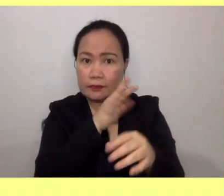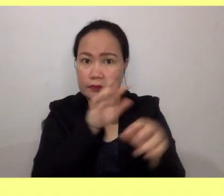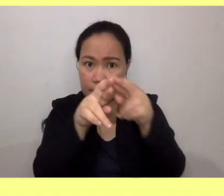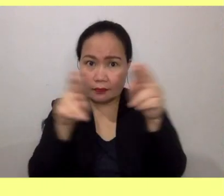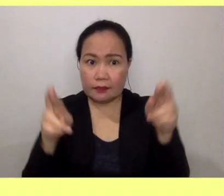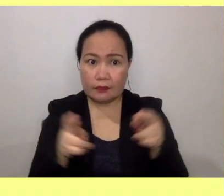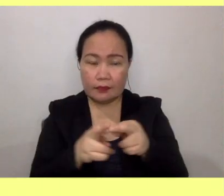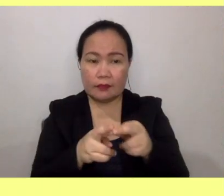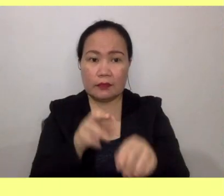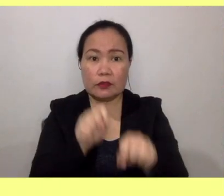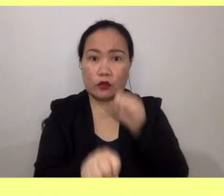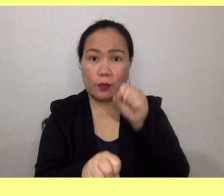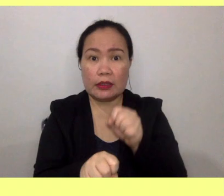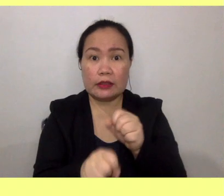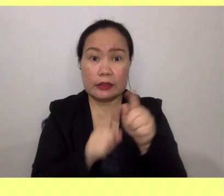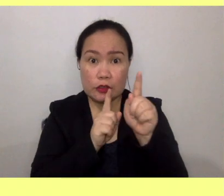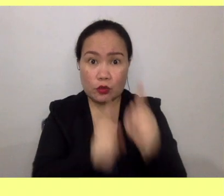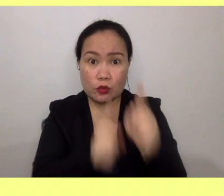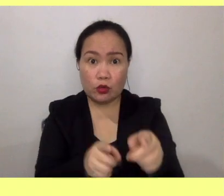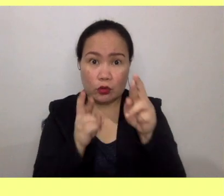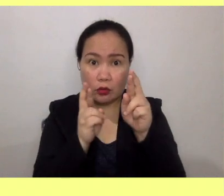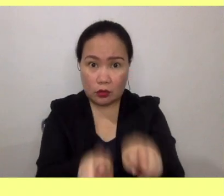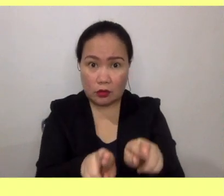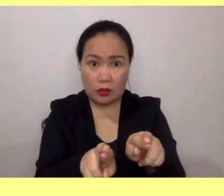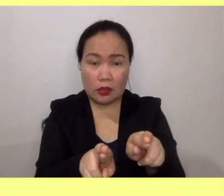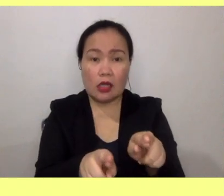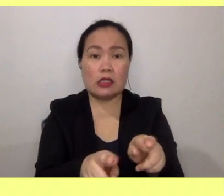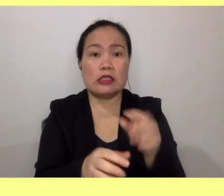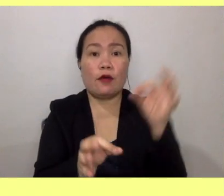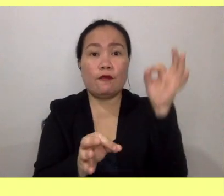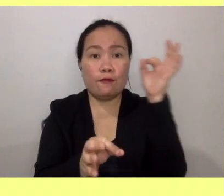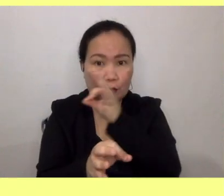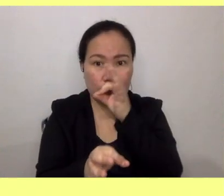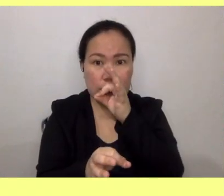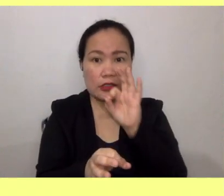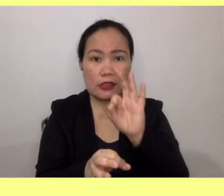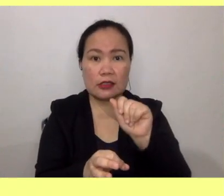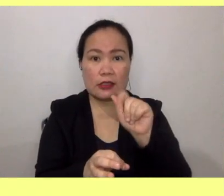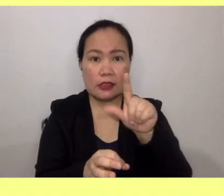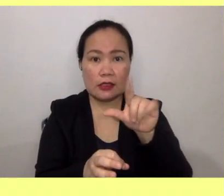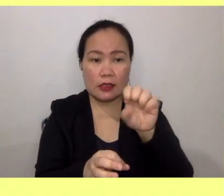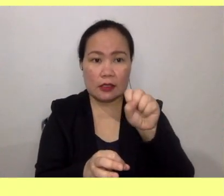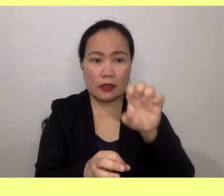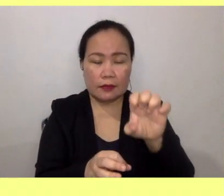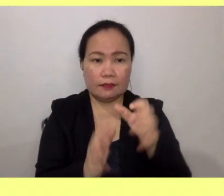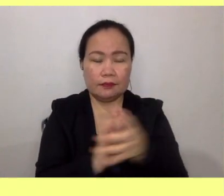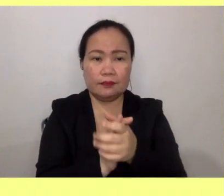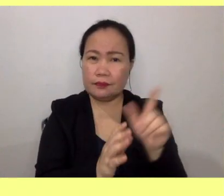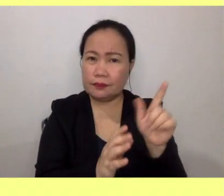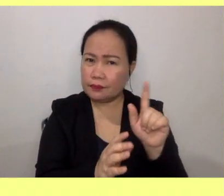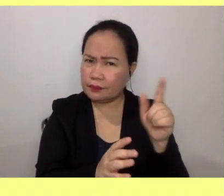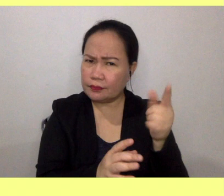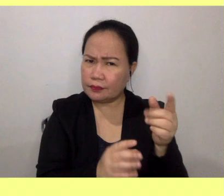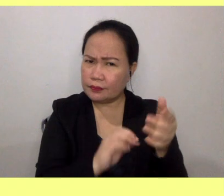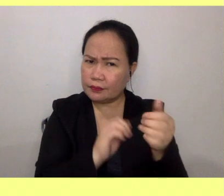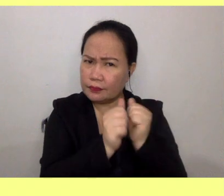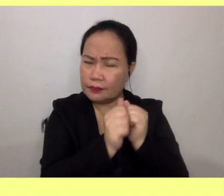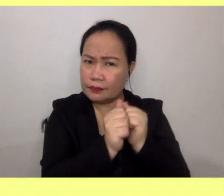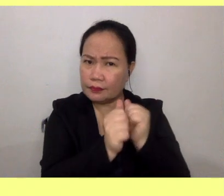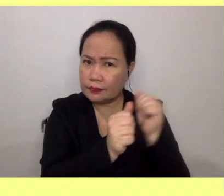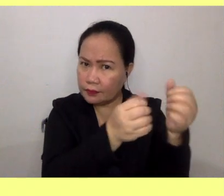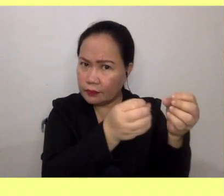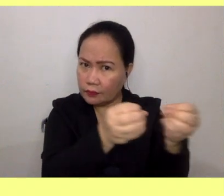let's see, dapat mag-result siya sa false. Ano ba ibig sabihin nitong ordered pair na kinuha natin? Ibig